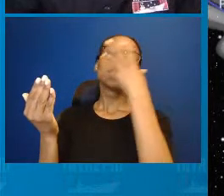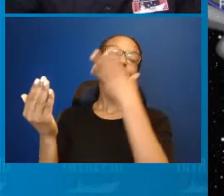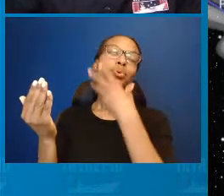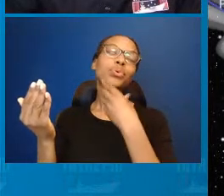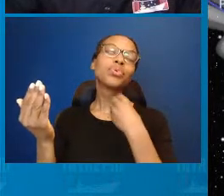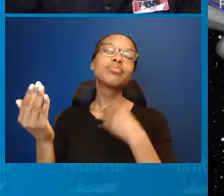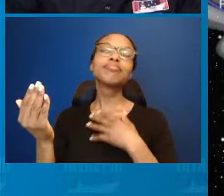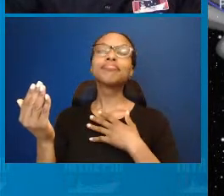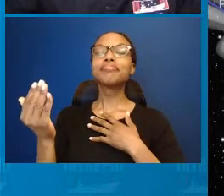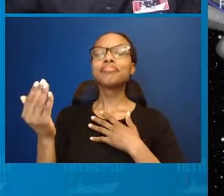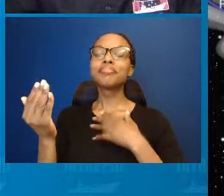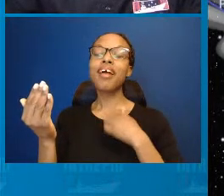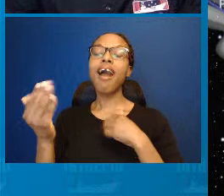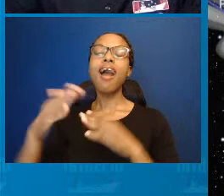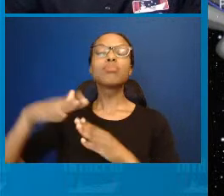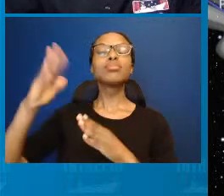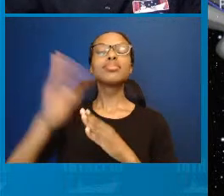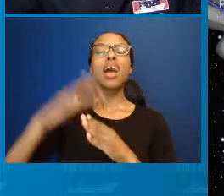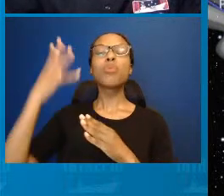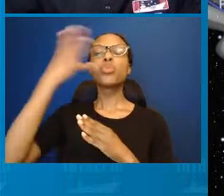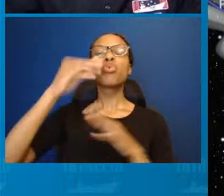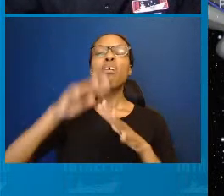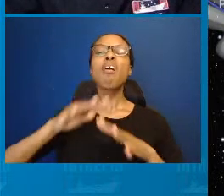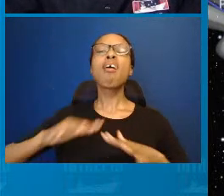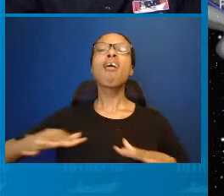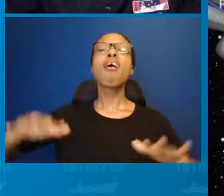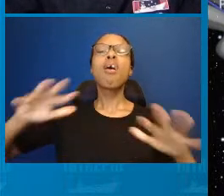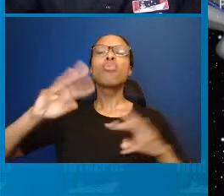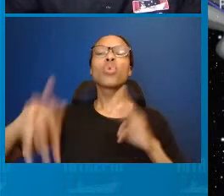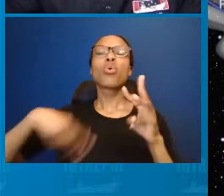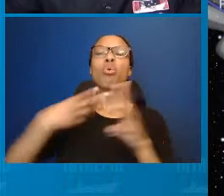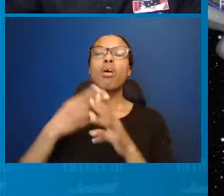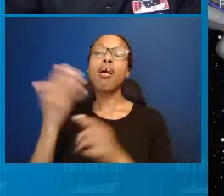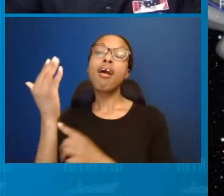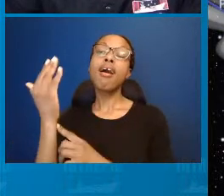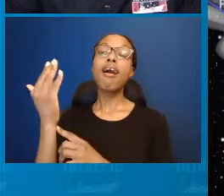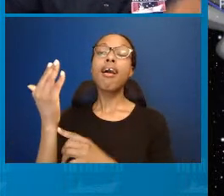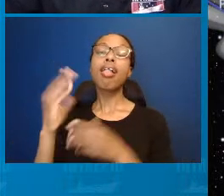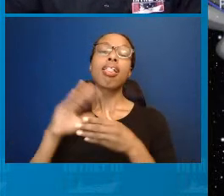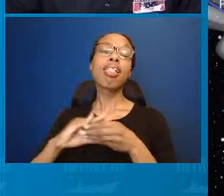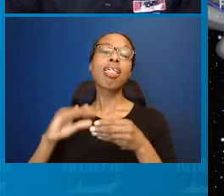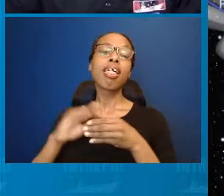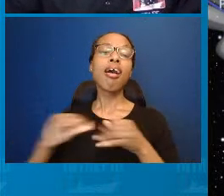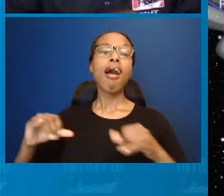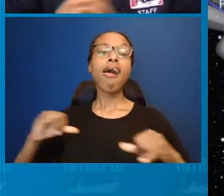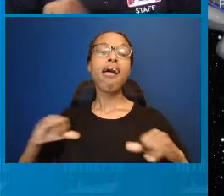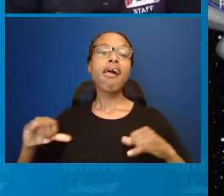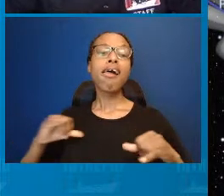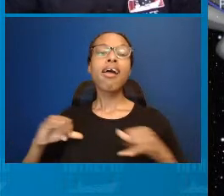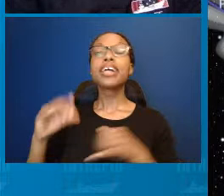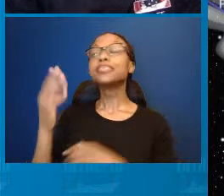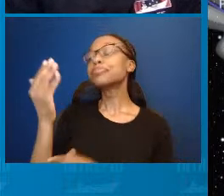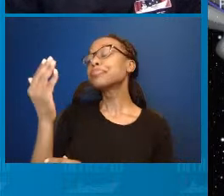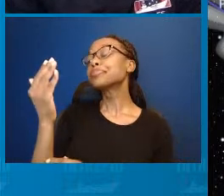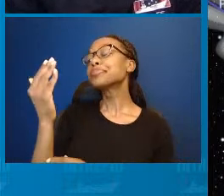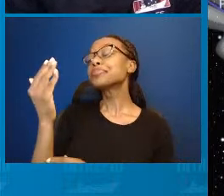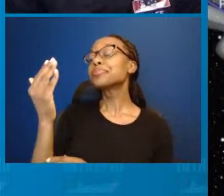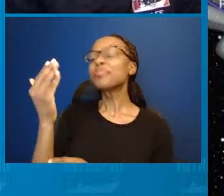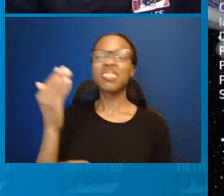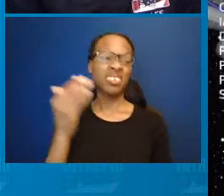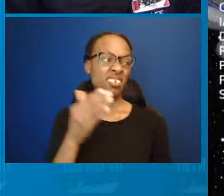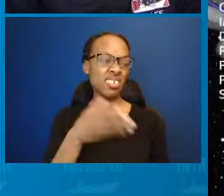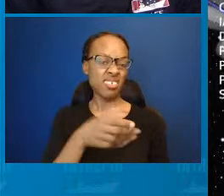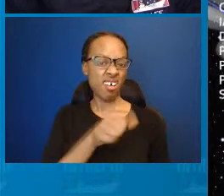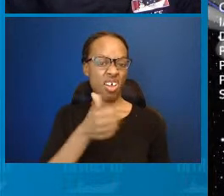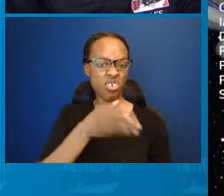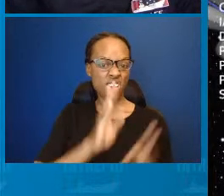in the world. And the ancient gods did not like this. So they decided to punish King Cepheus and Queen Cassiopeia.